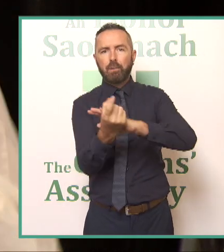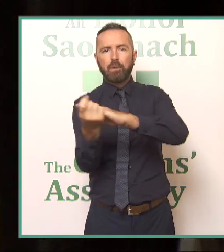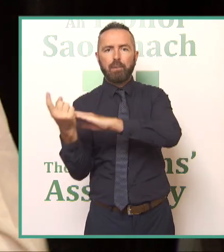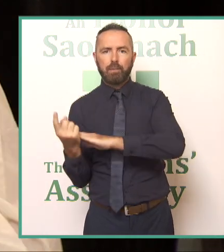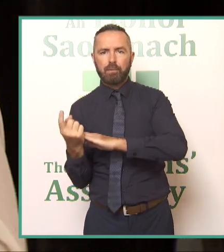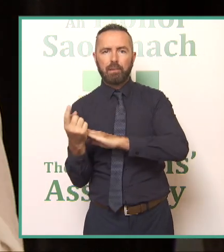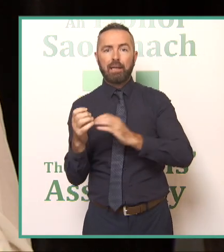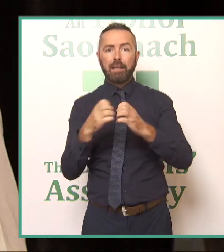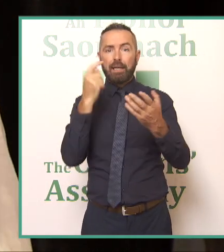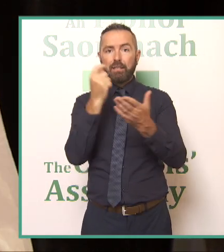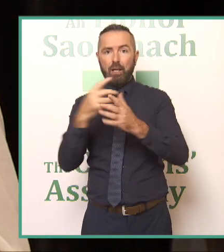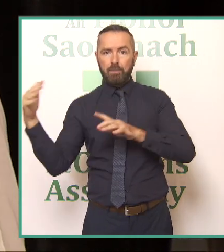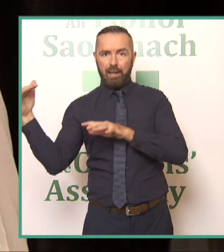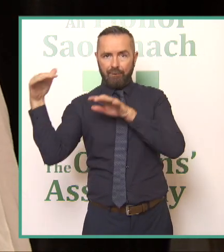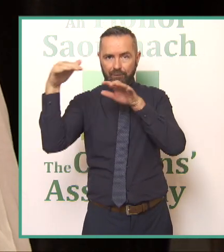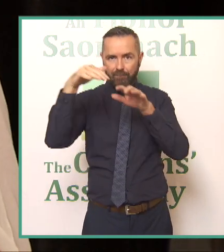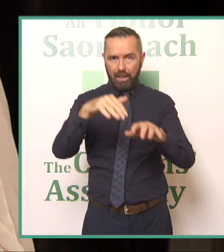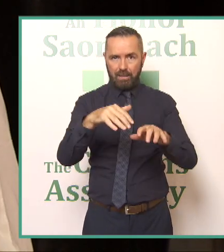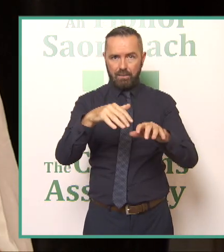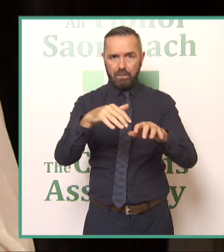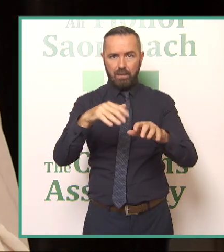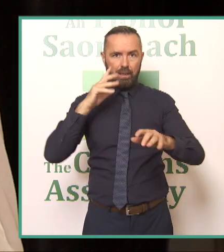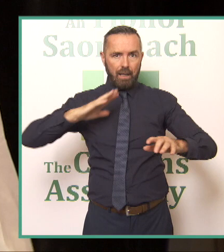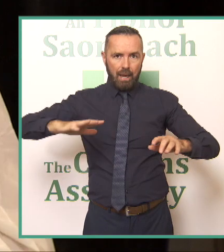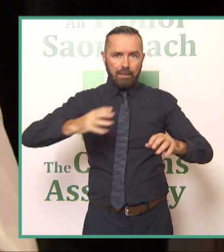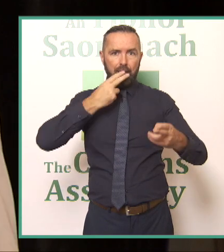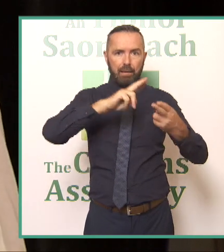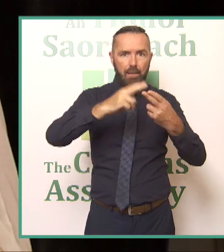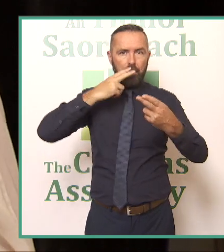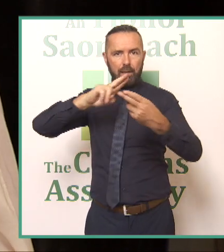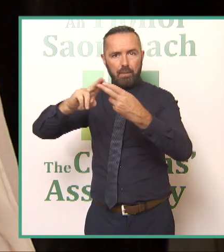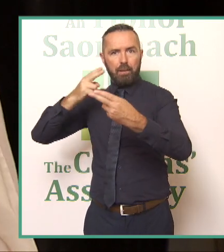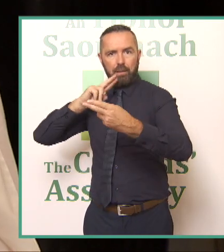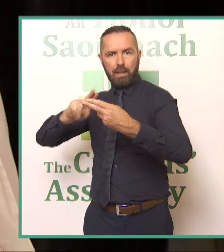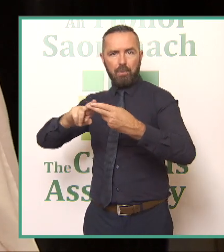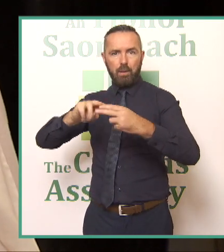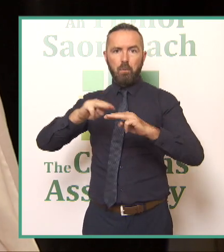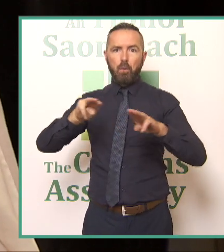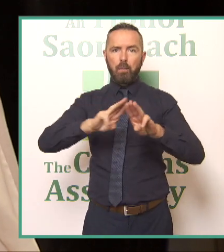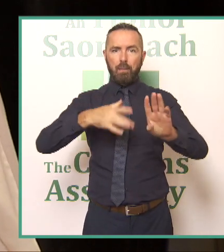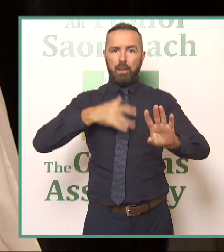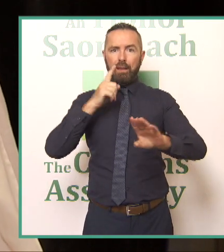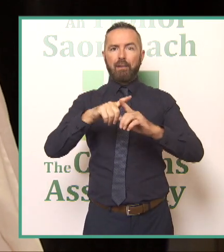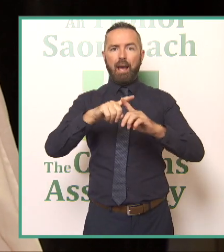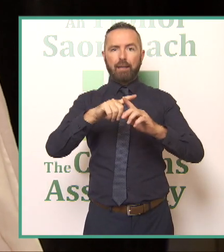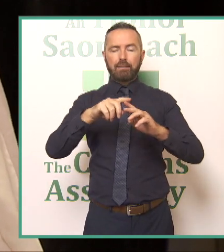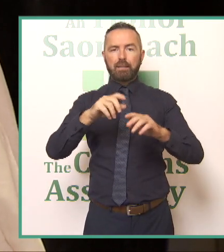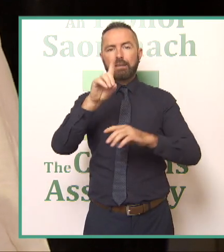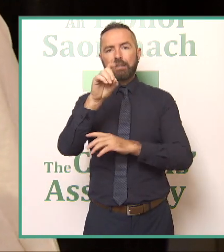the land becomes more and more named, and it becomes more and more inhabited, and it becomes defined.